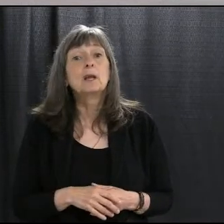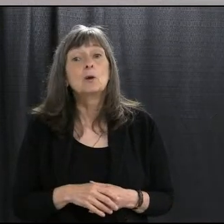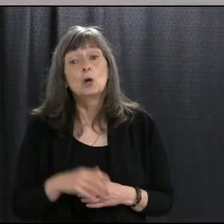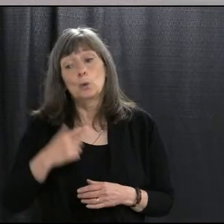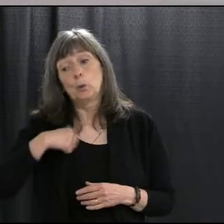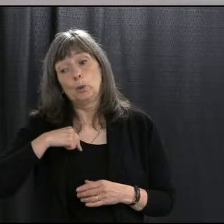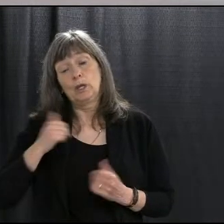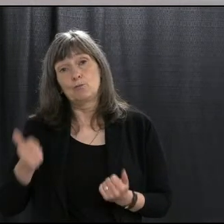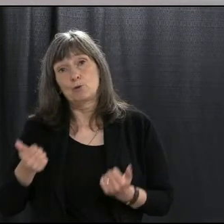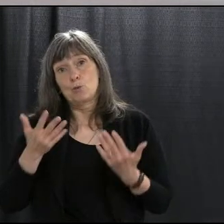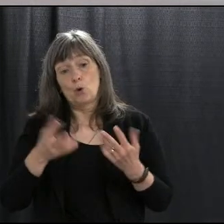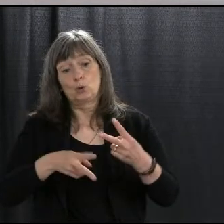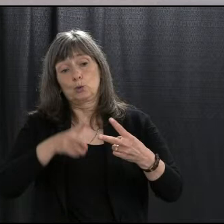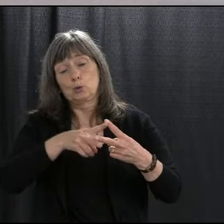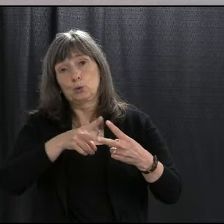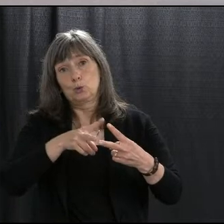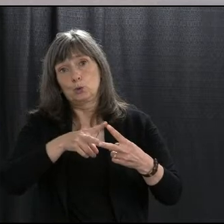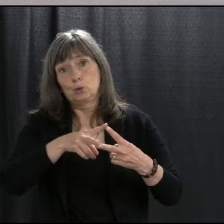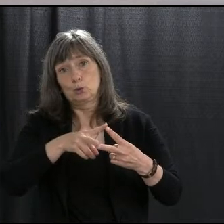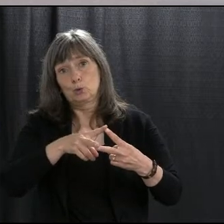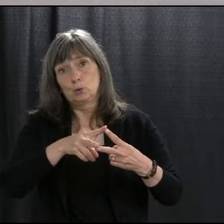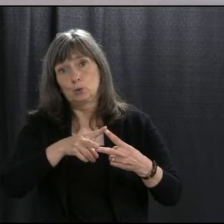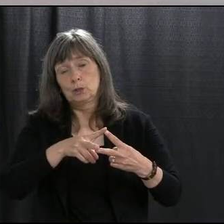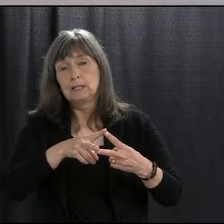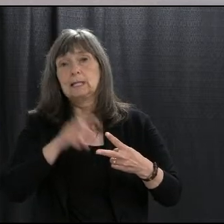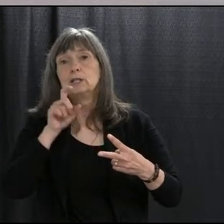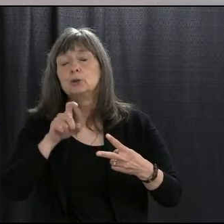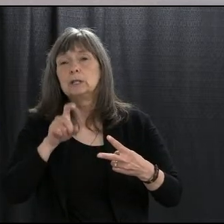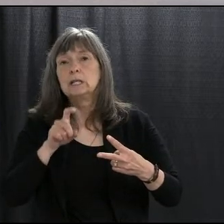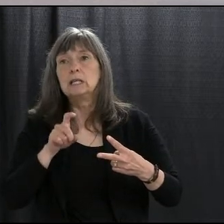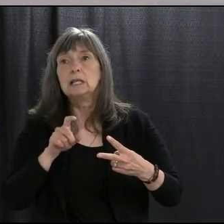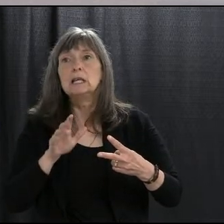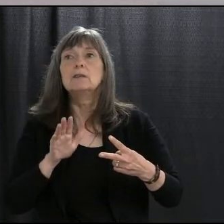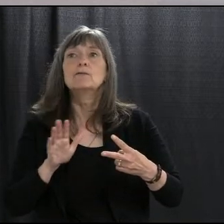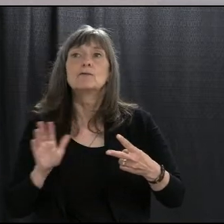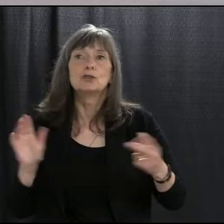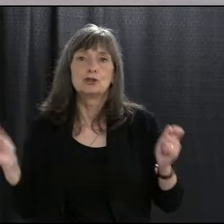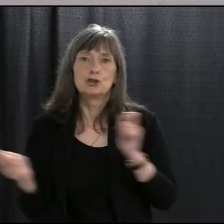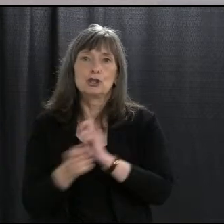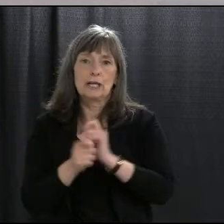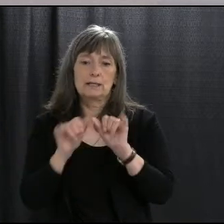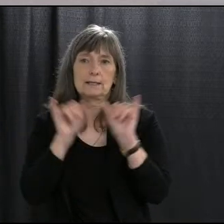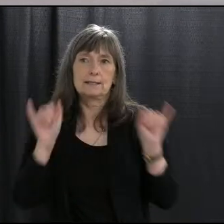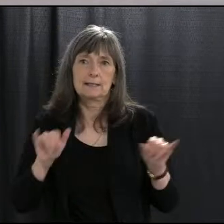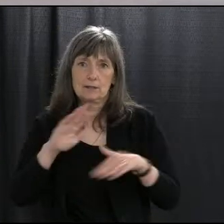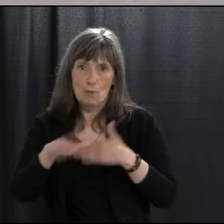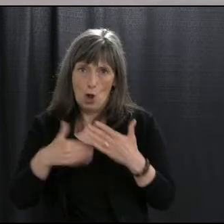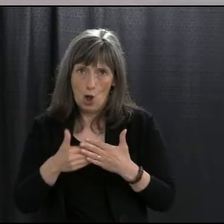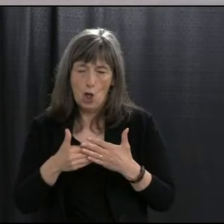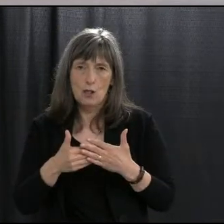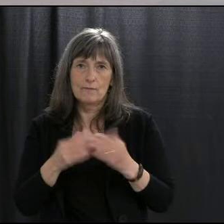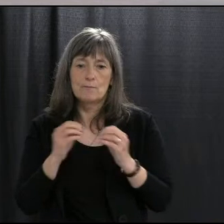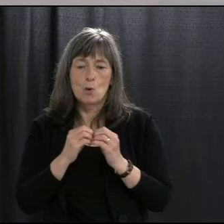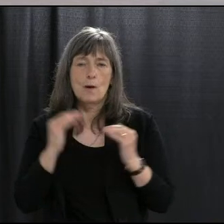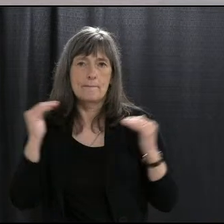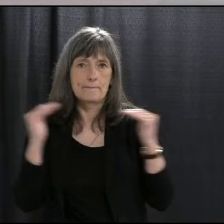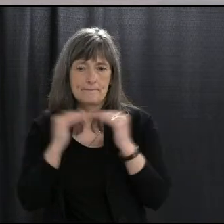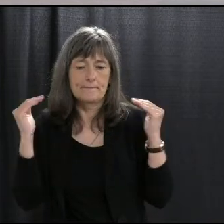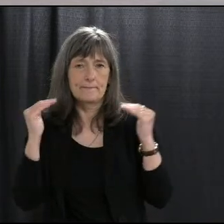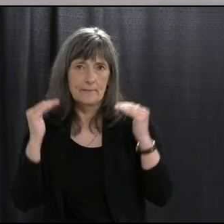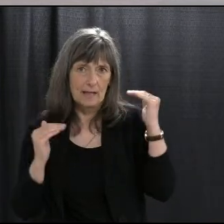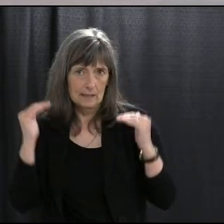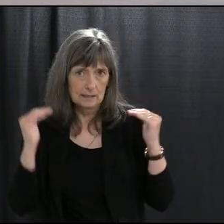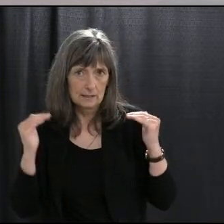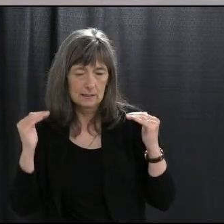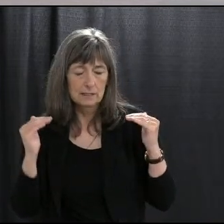health accord were to rebalance the health system across hospitals, the community and the long-term care system. And the second one was to